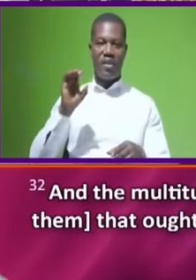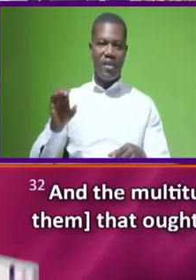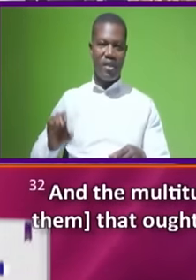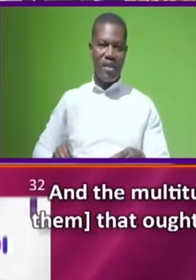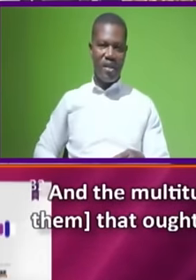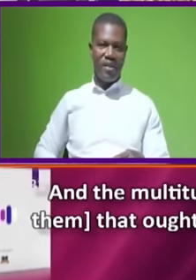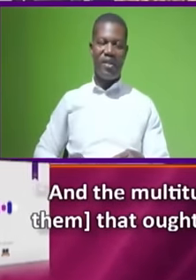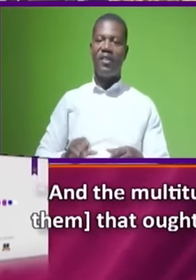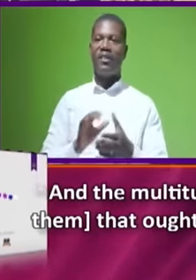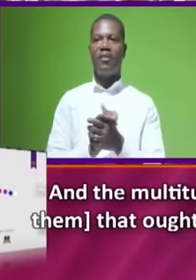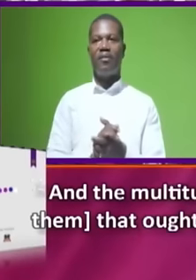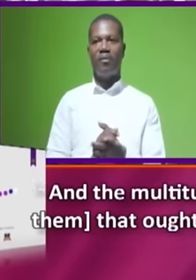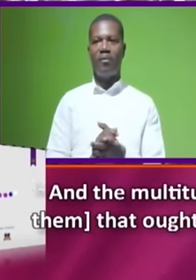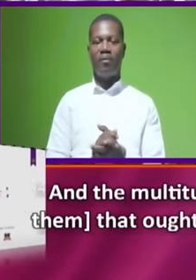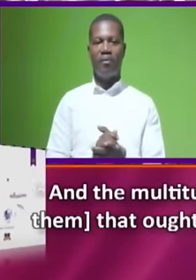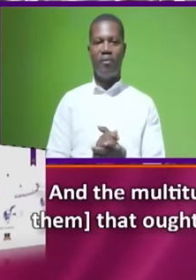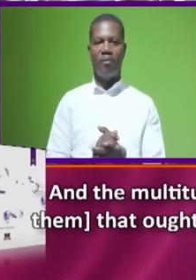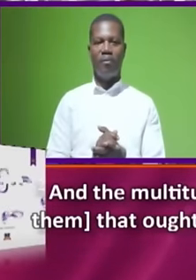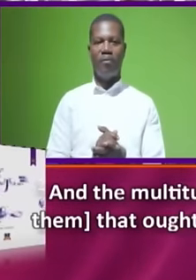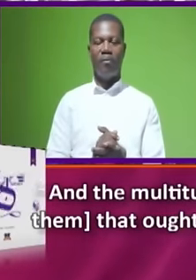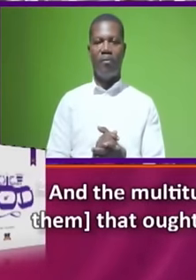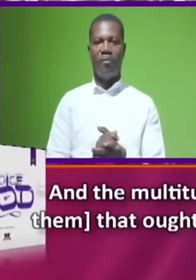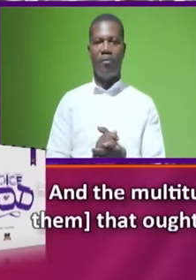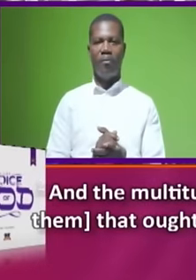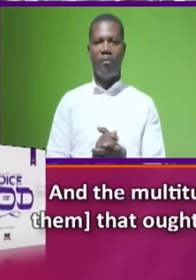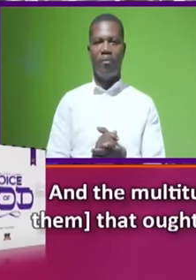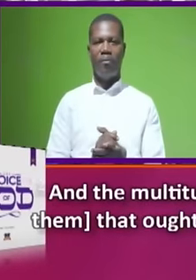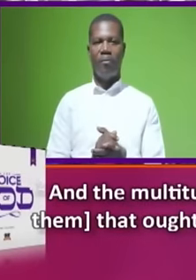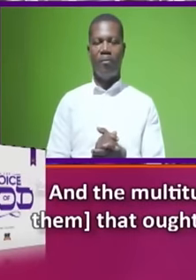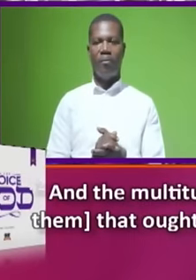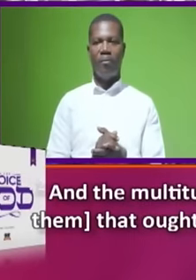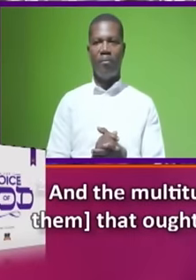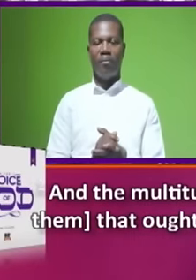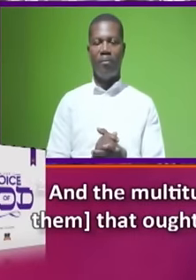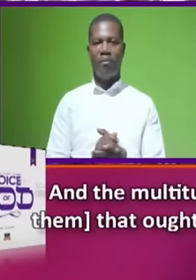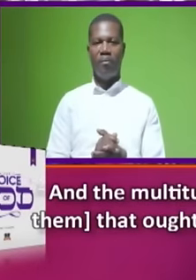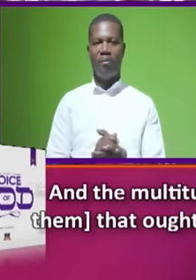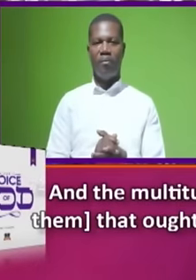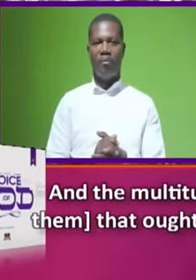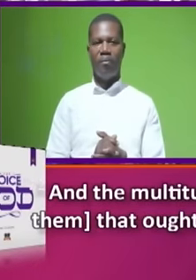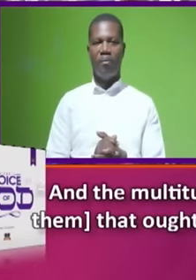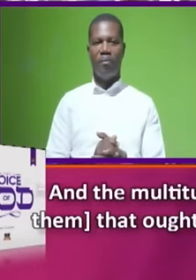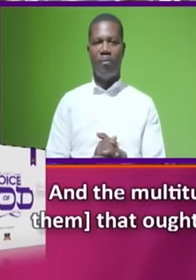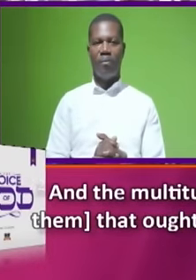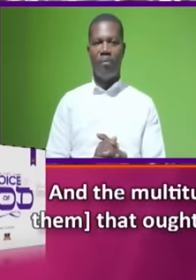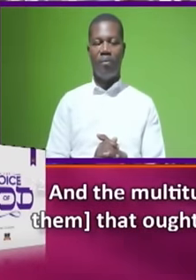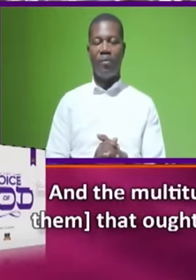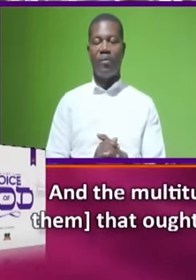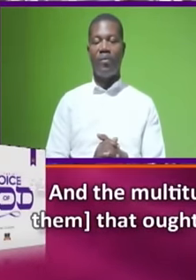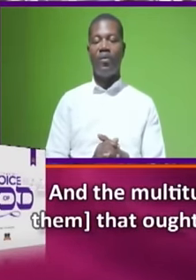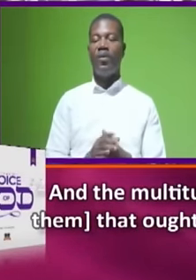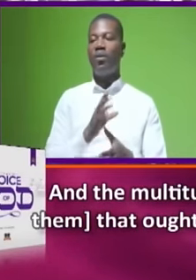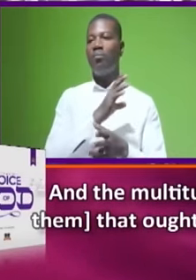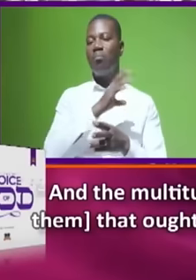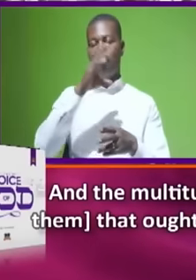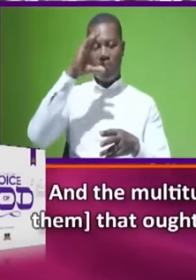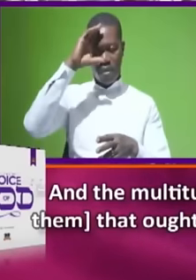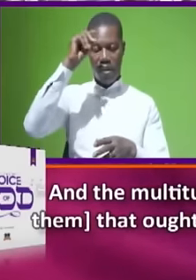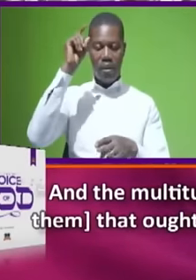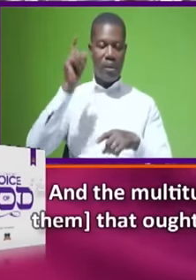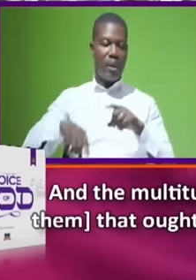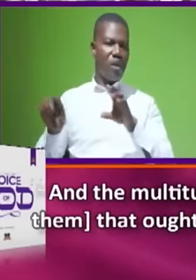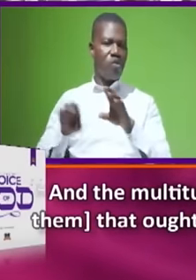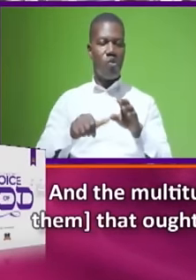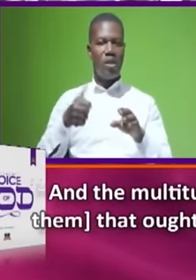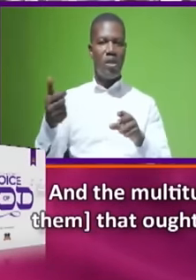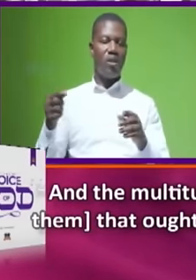For what purpose said that Christ is King? The man cannot do